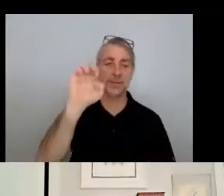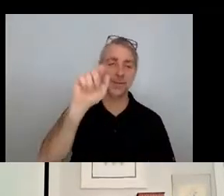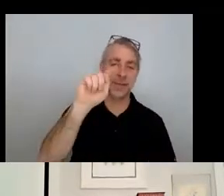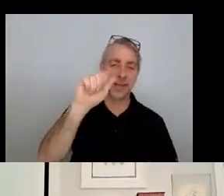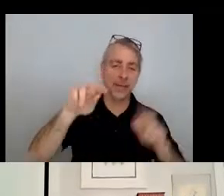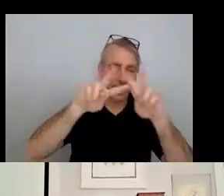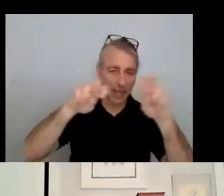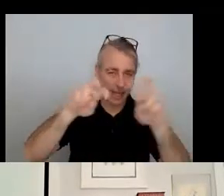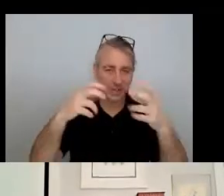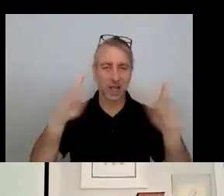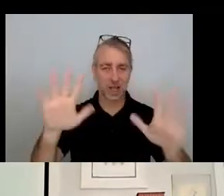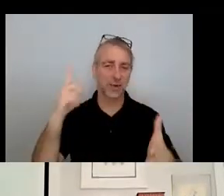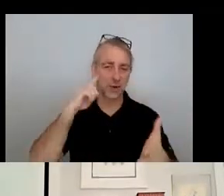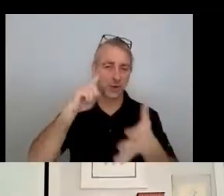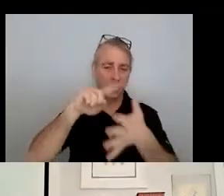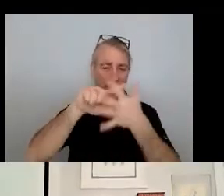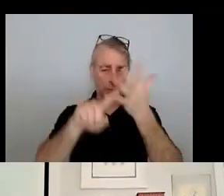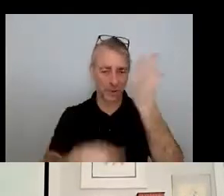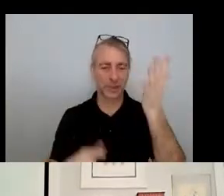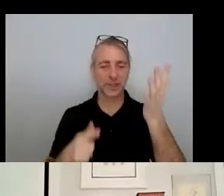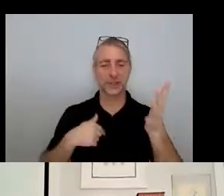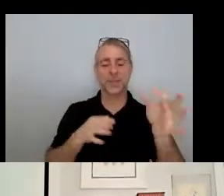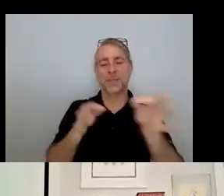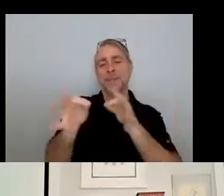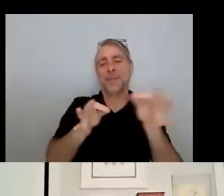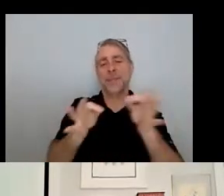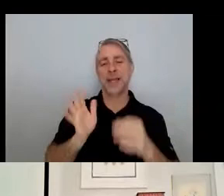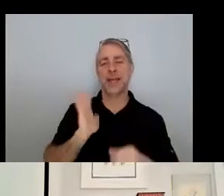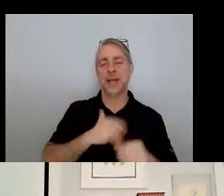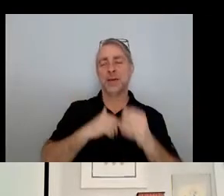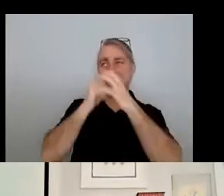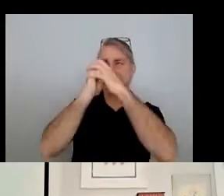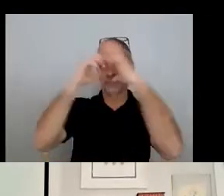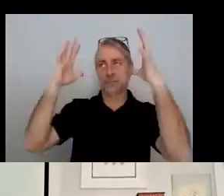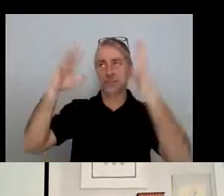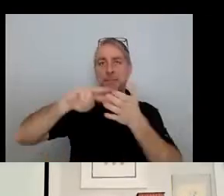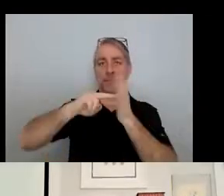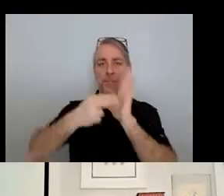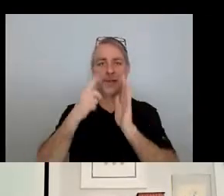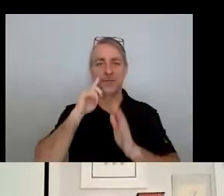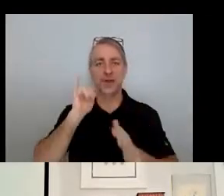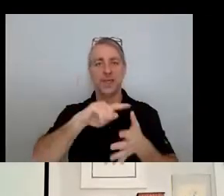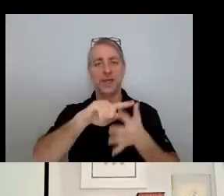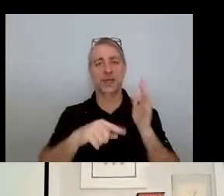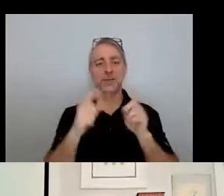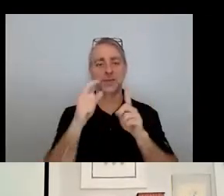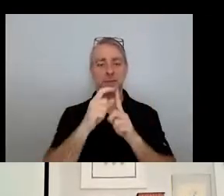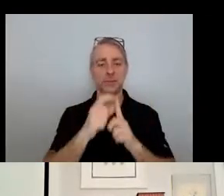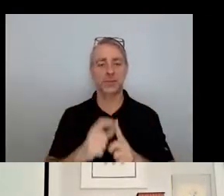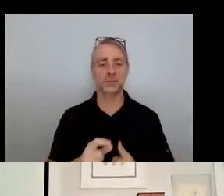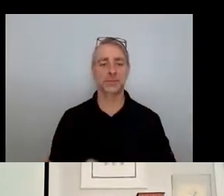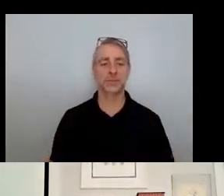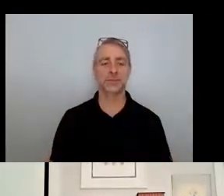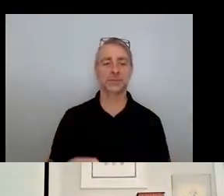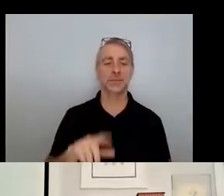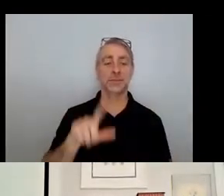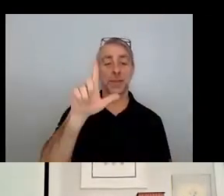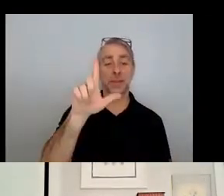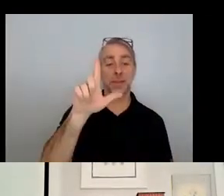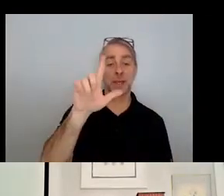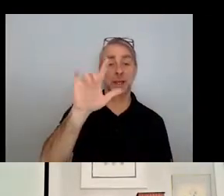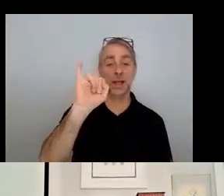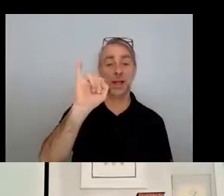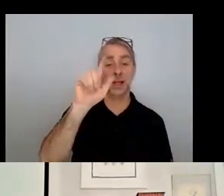want to give you a sense of how I think about this, how we think about these terms. I usually reserve the term literature review or